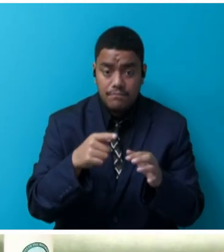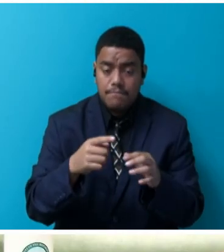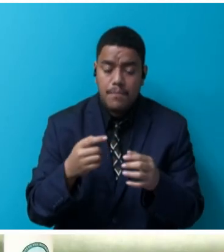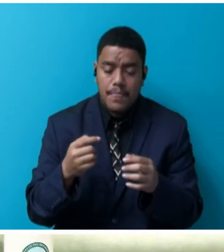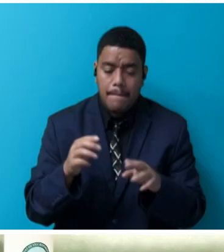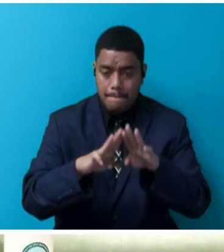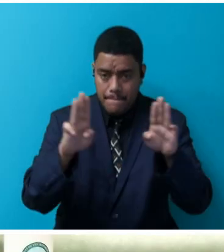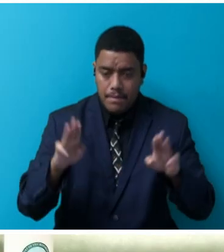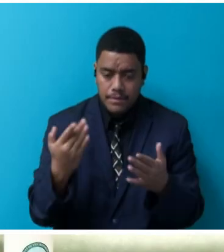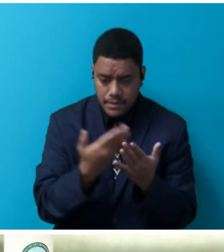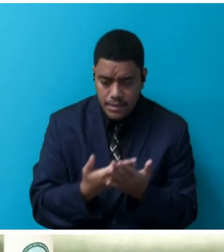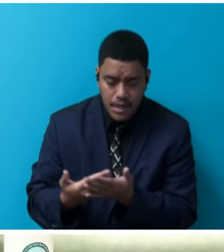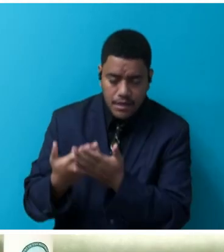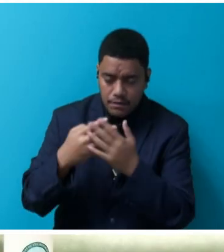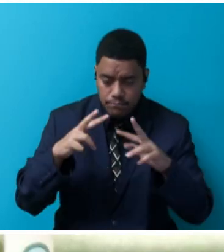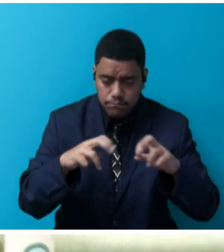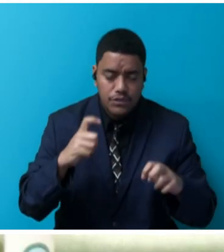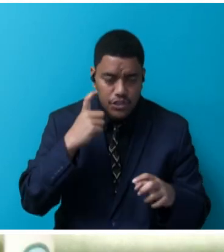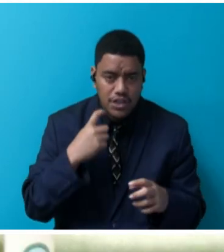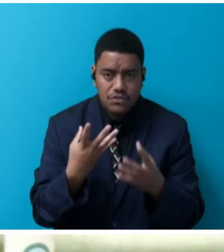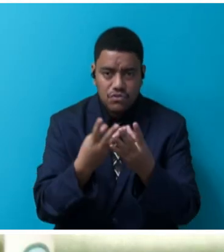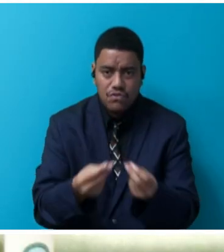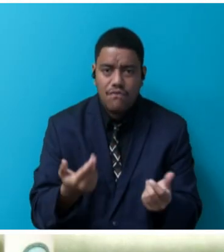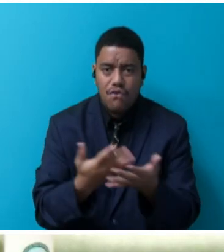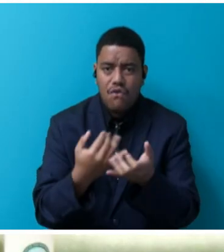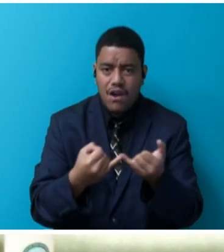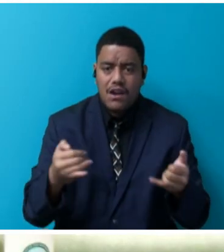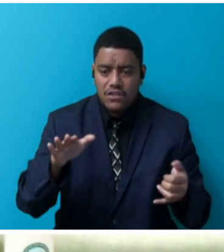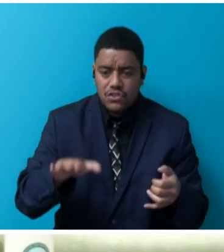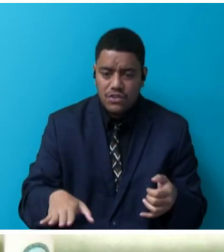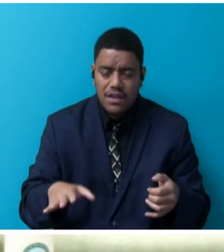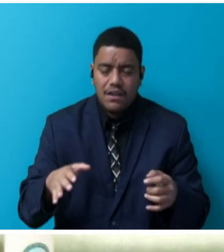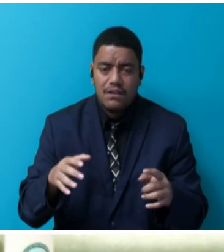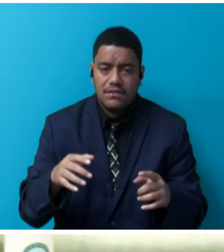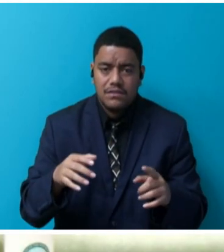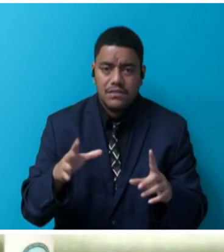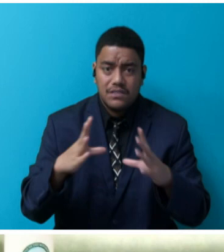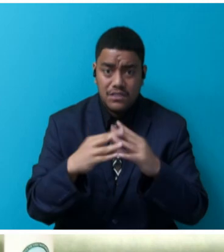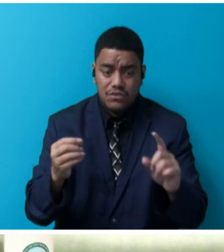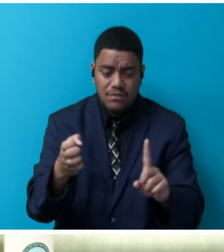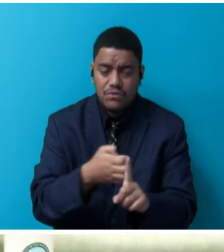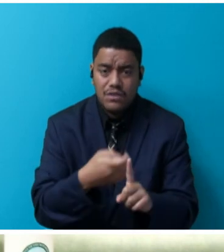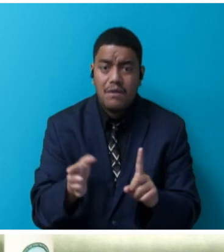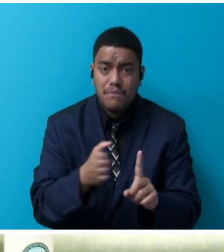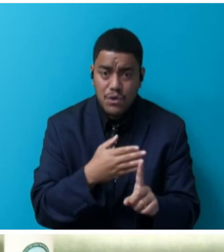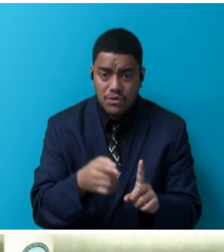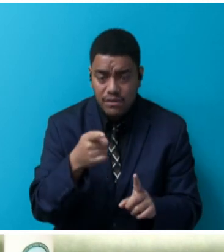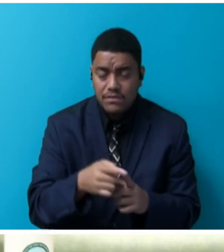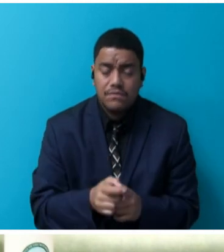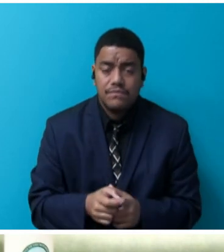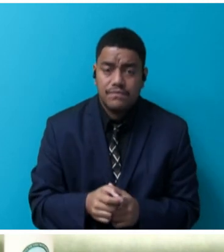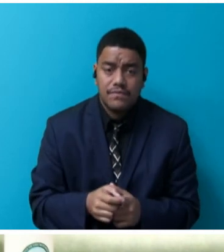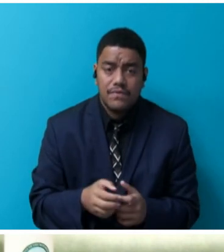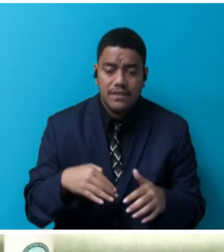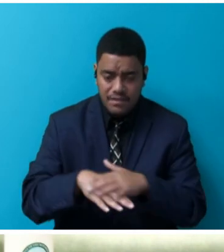study on the efforts to combat online child sexual exploitation and abuse material, or CSAM,